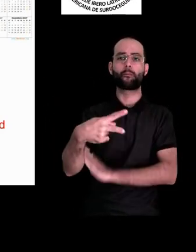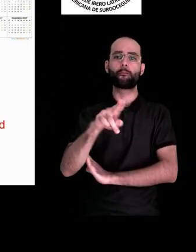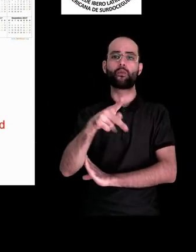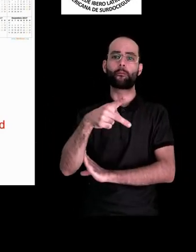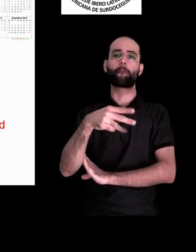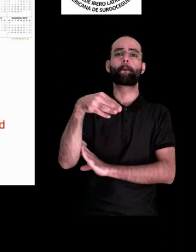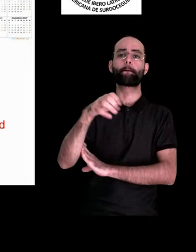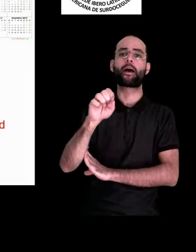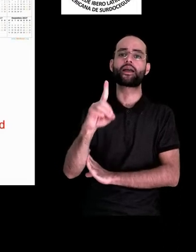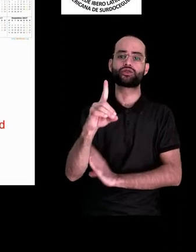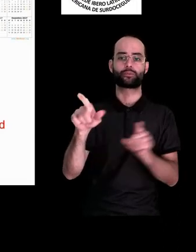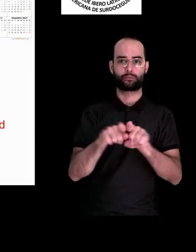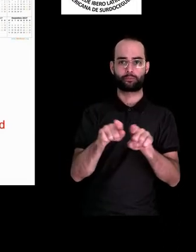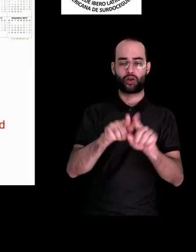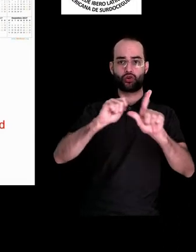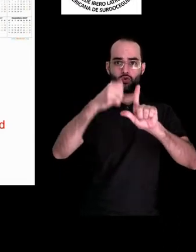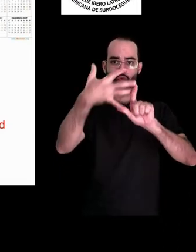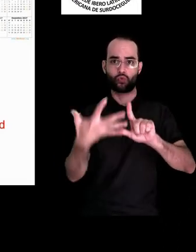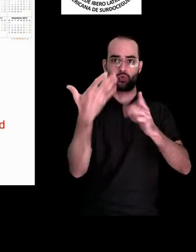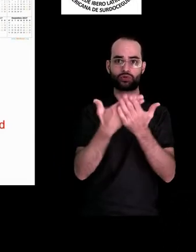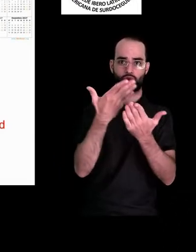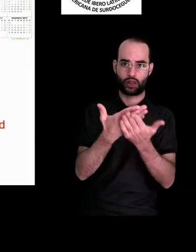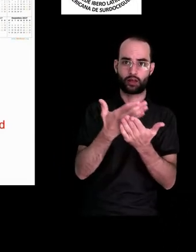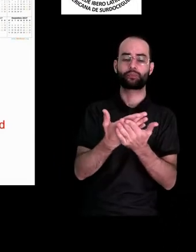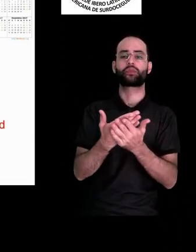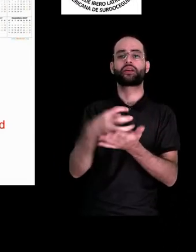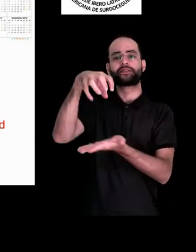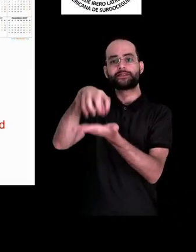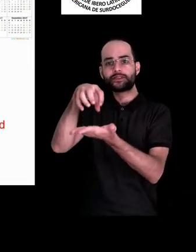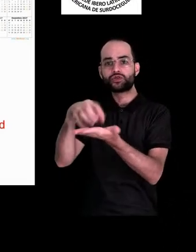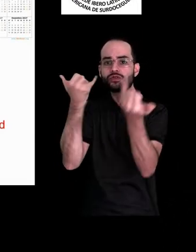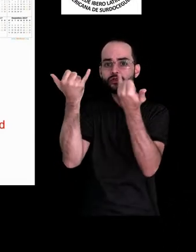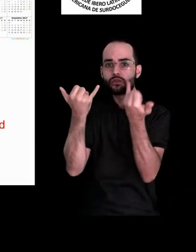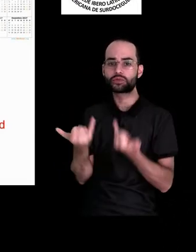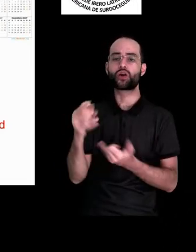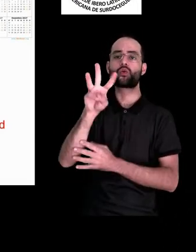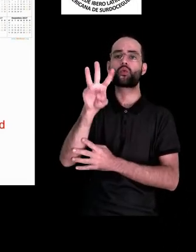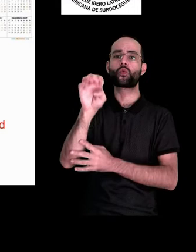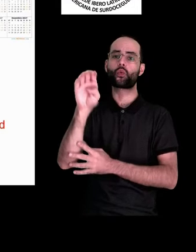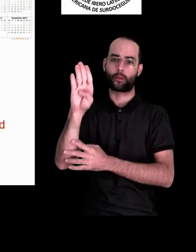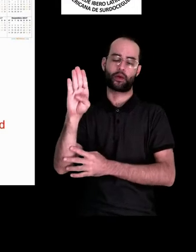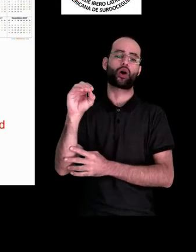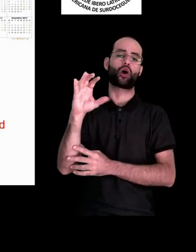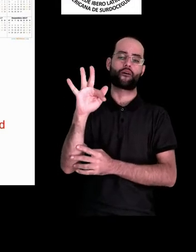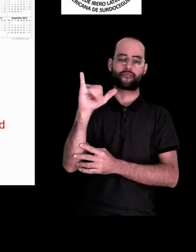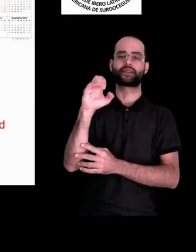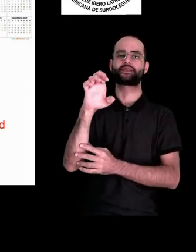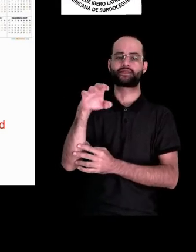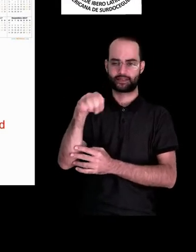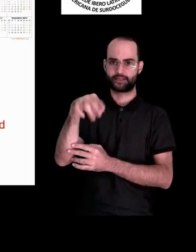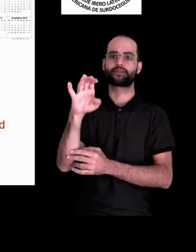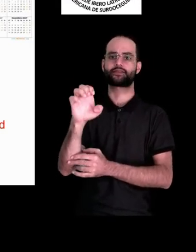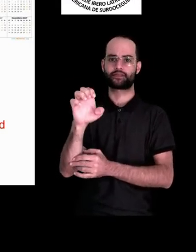Google Scholar Center of Information from Web of Science and Educational Resources. To the right is